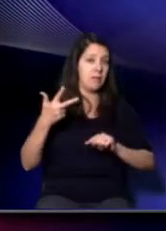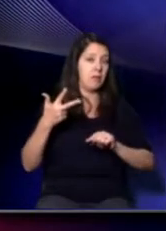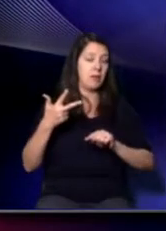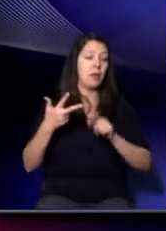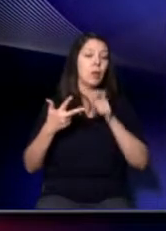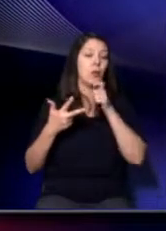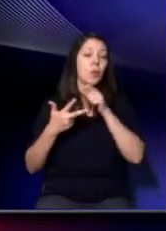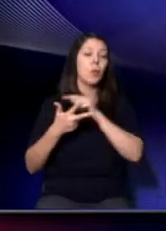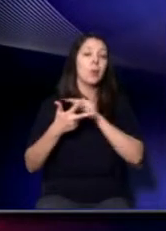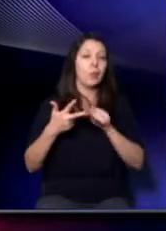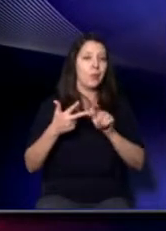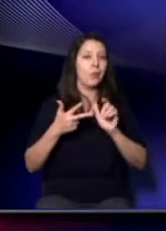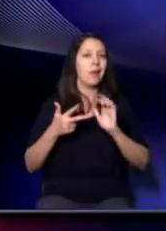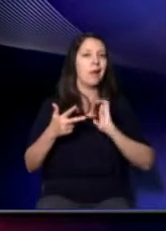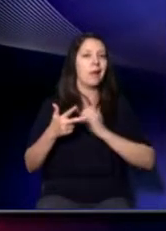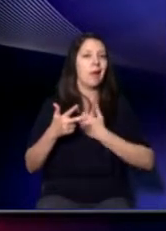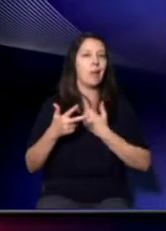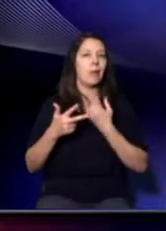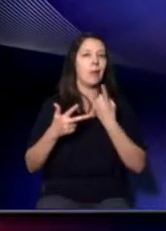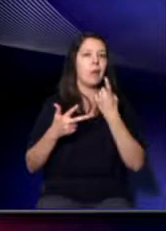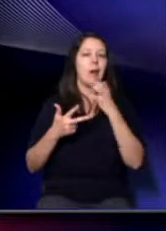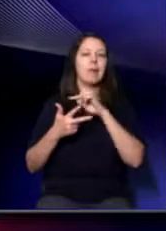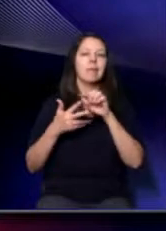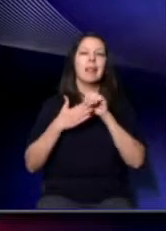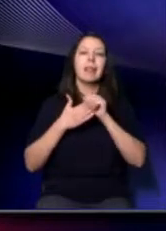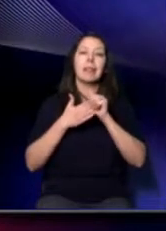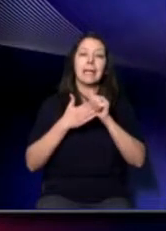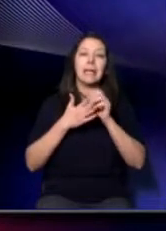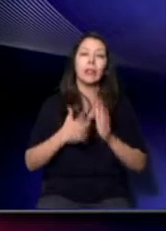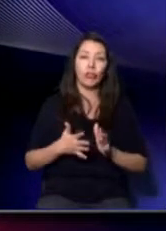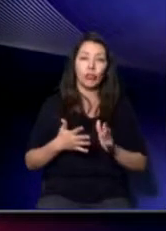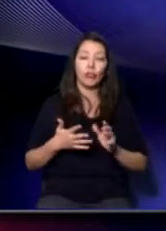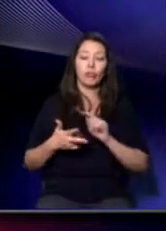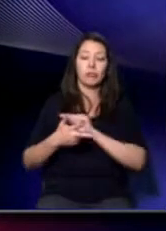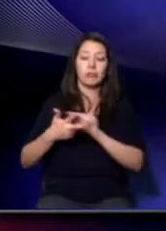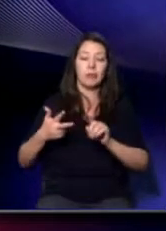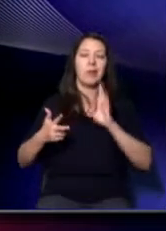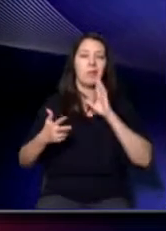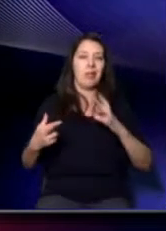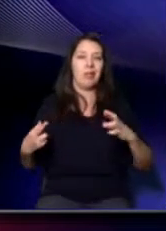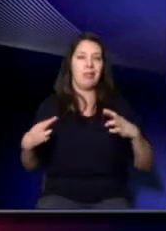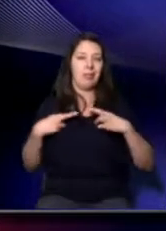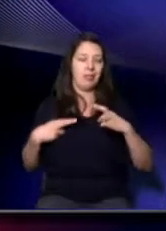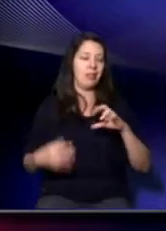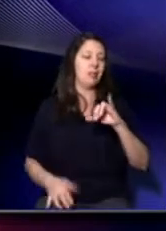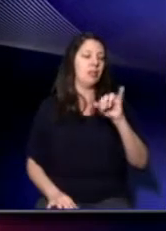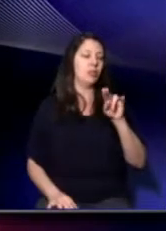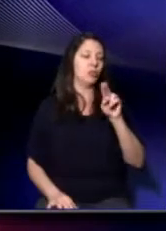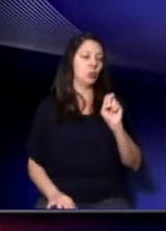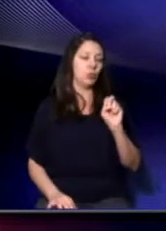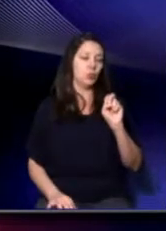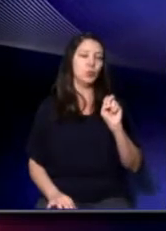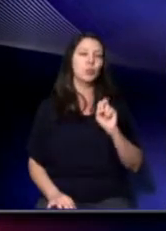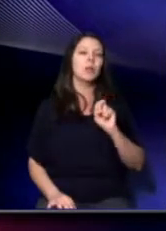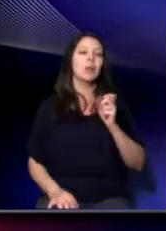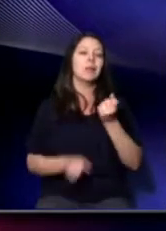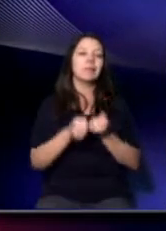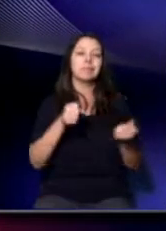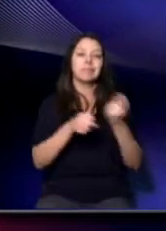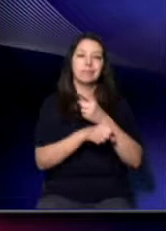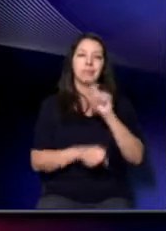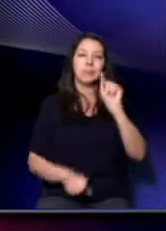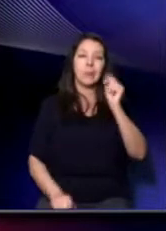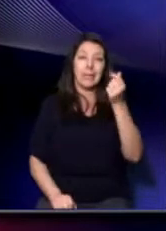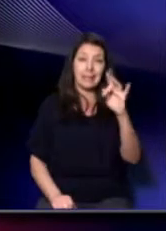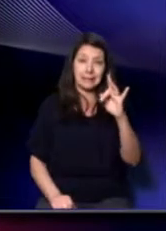leadership positions who will be retiring as of June 2018. And I wanted to